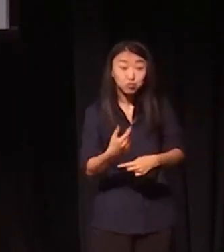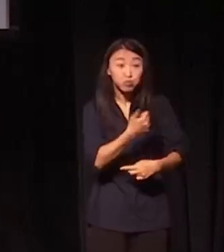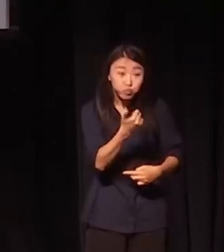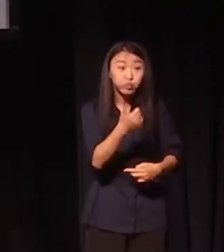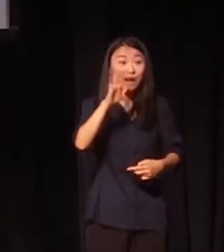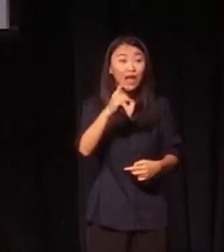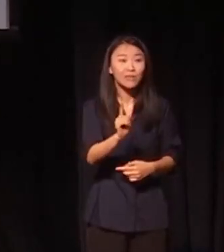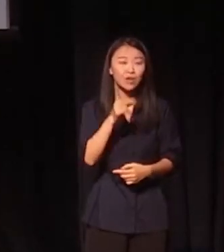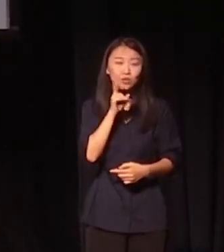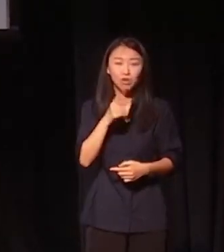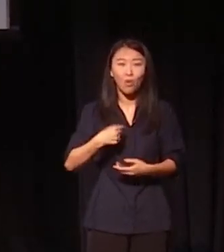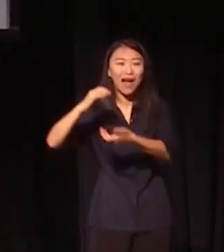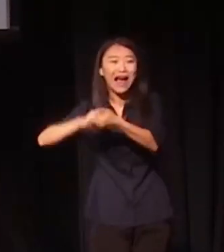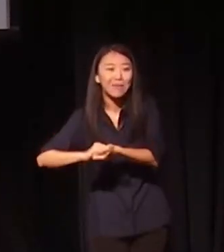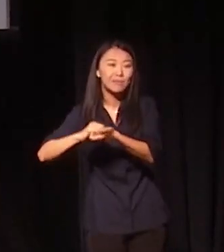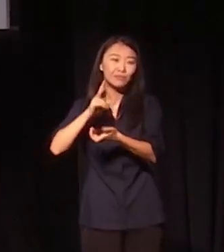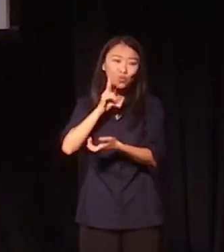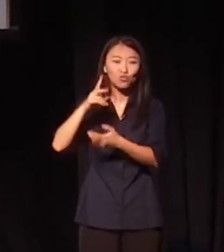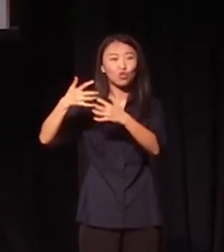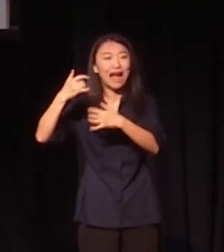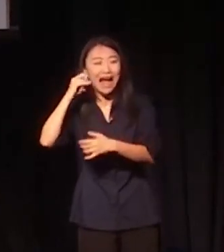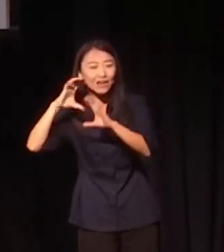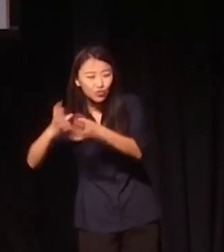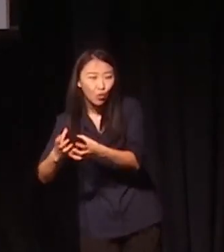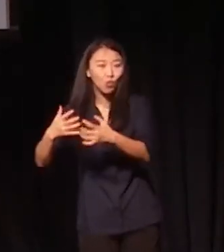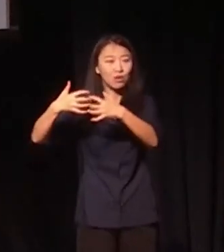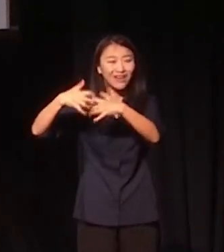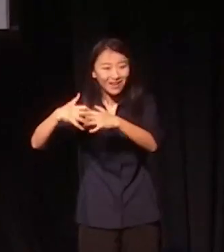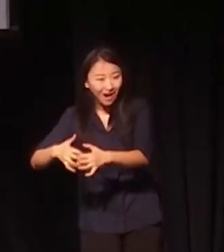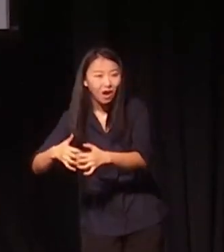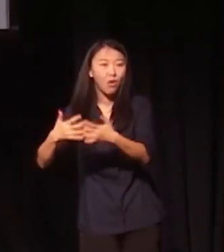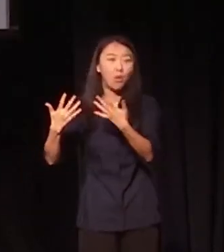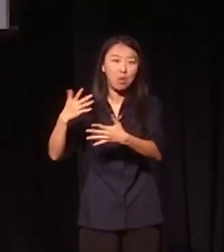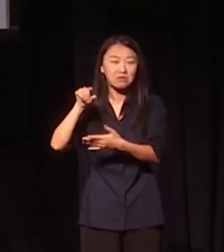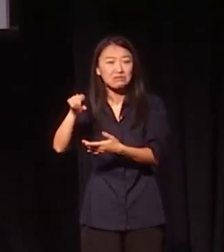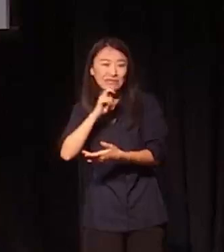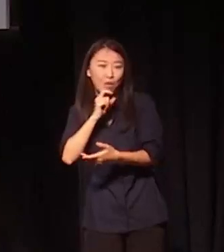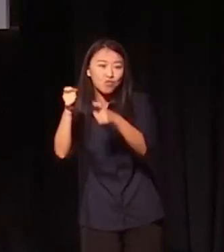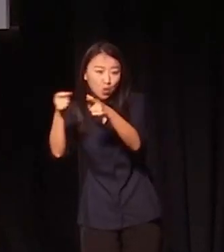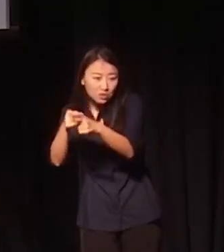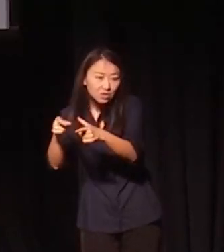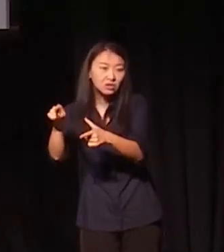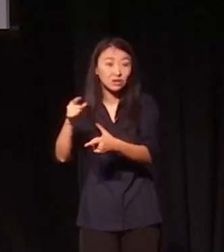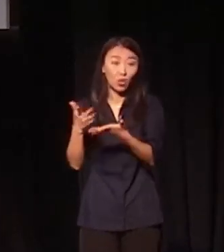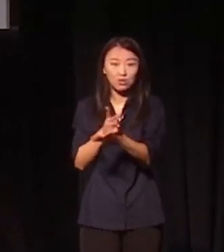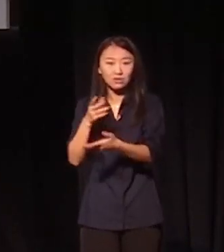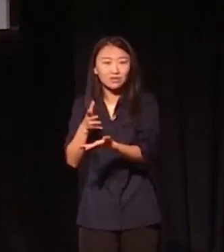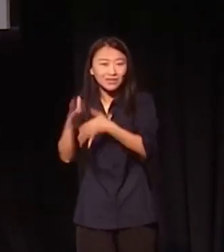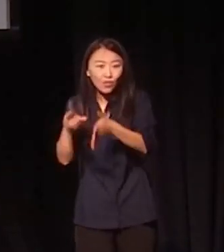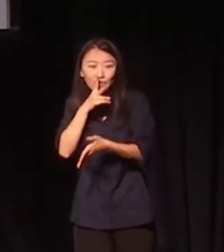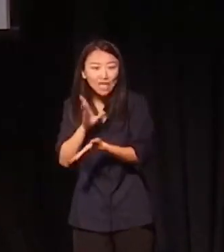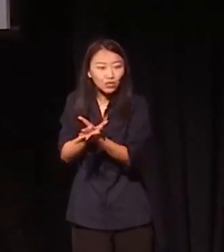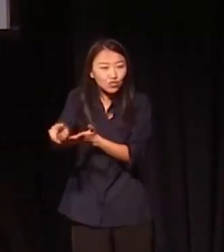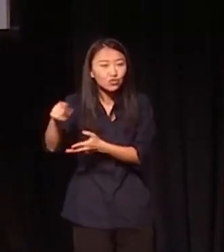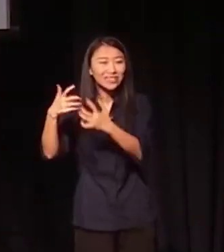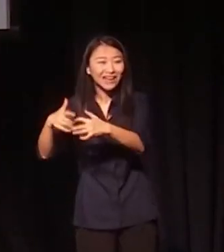working with key stakeholders, working with deaf community organisations, with sign language interpreting professional associations,